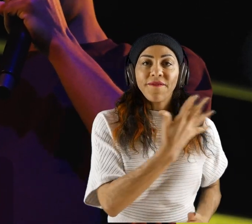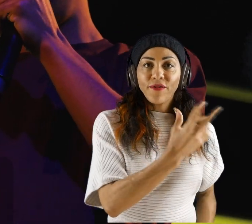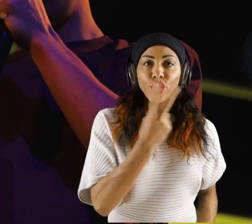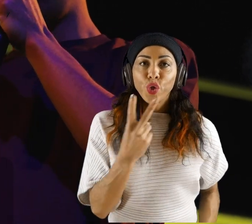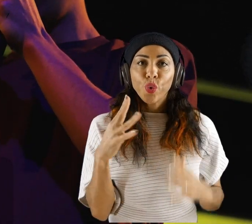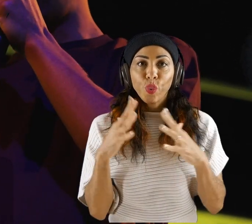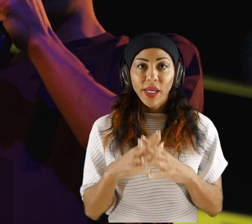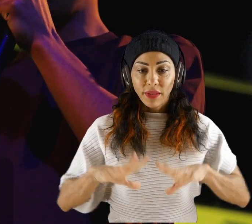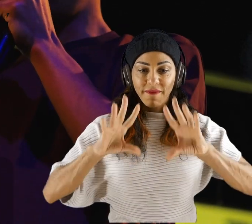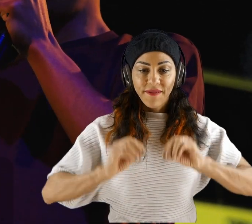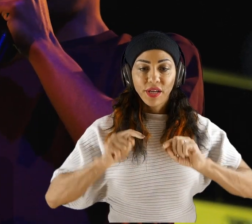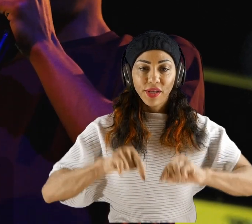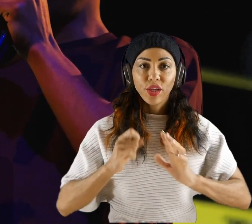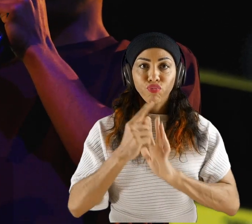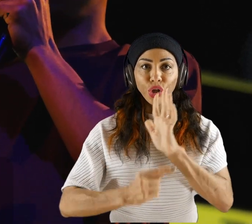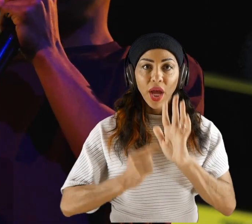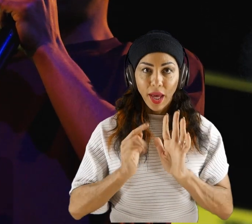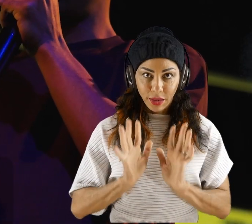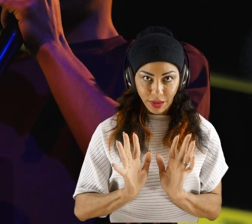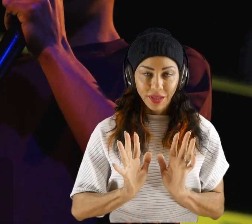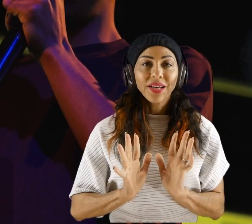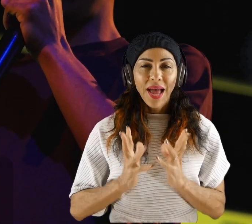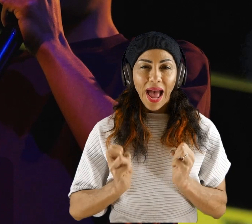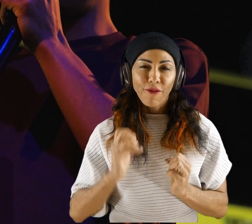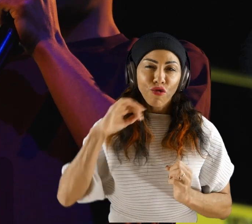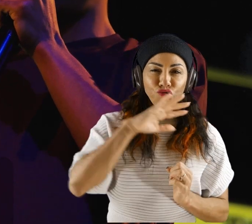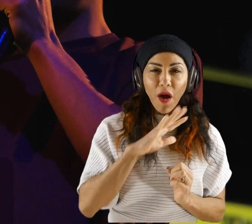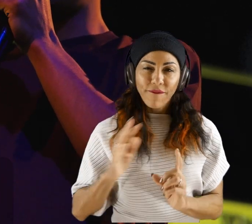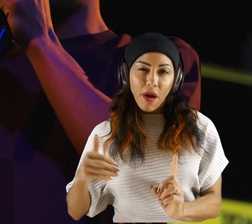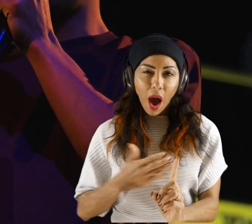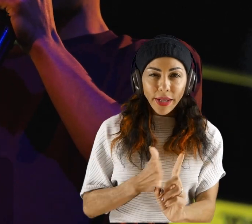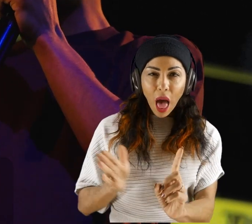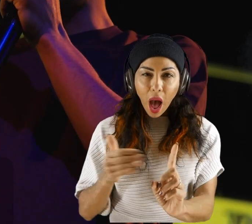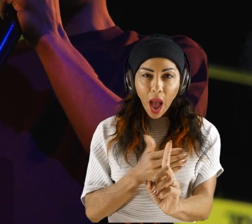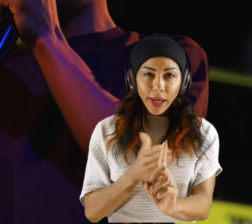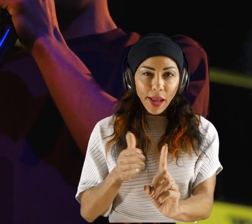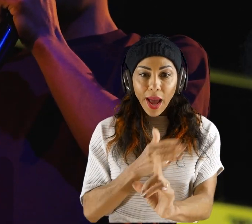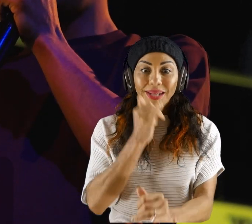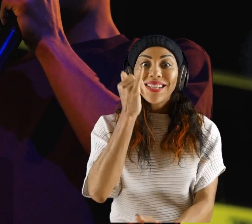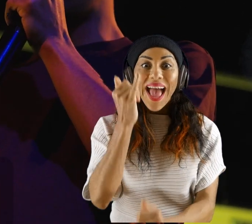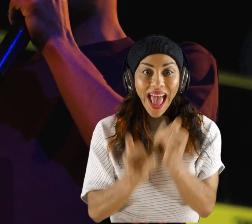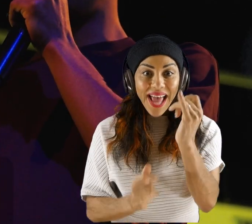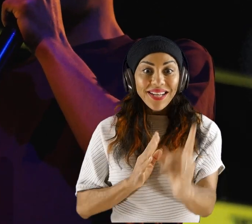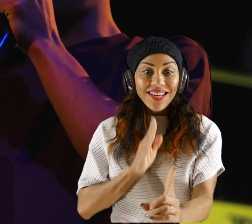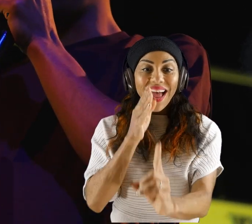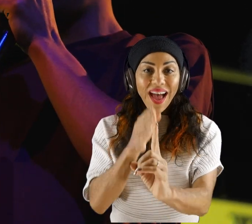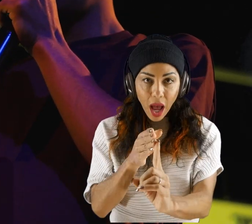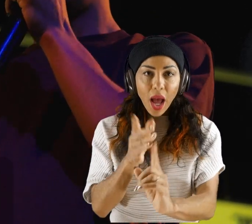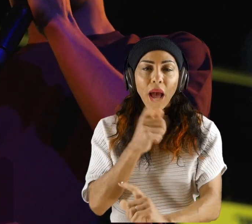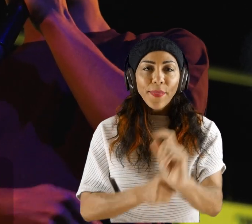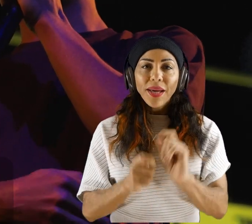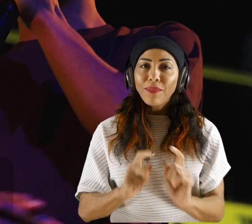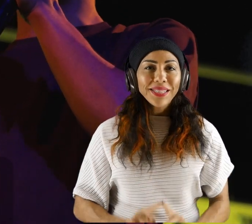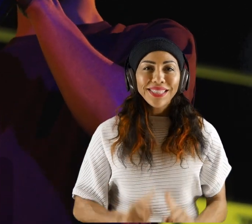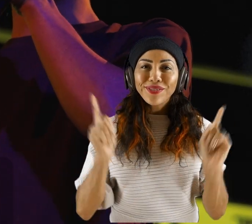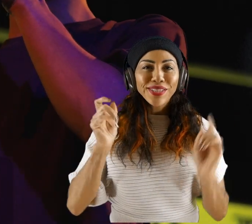project and have a rough kind of direction or guideline for where I want this to go and end, it becomes something different. If